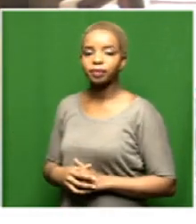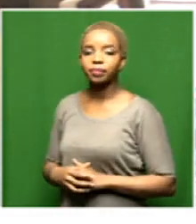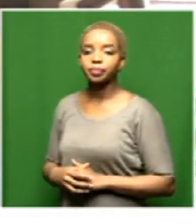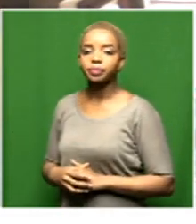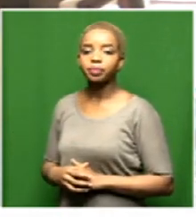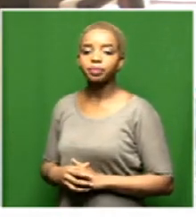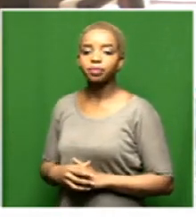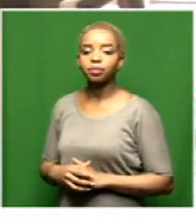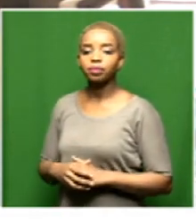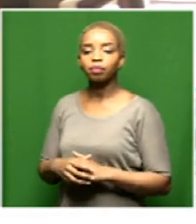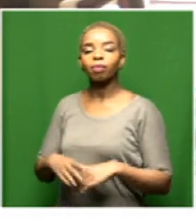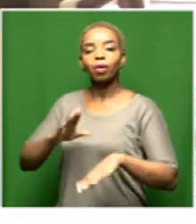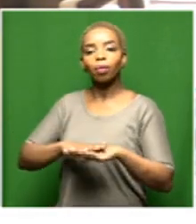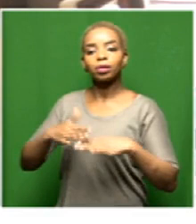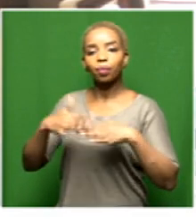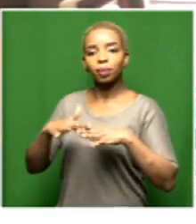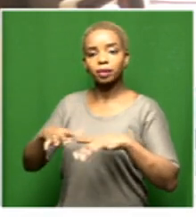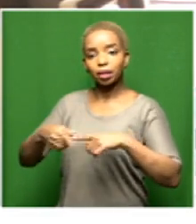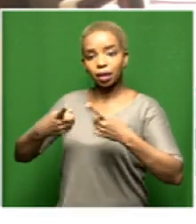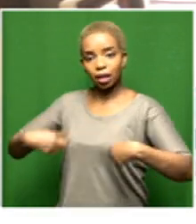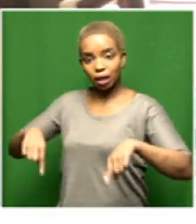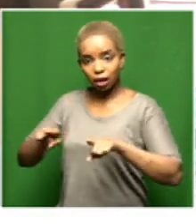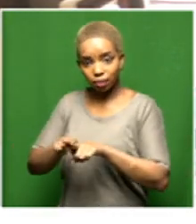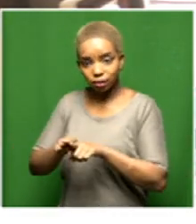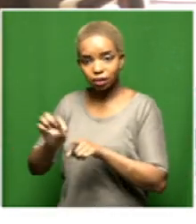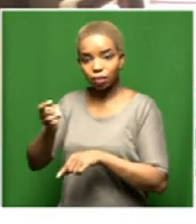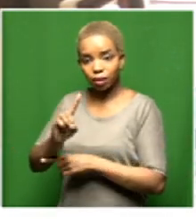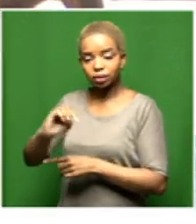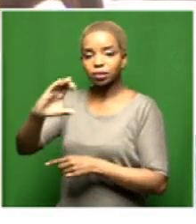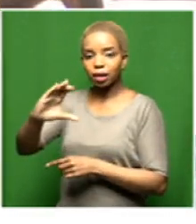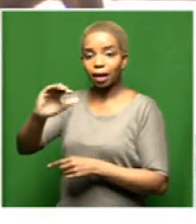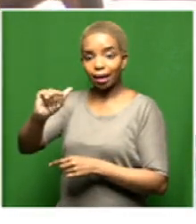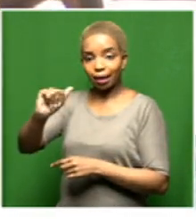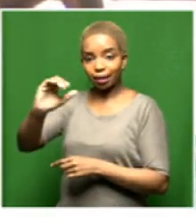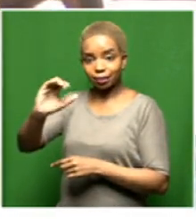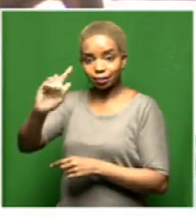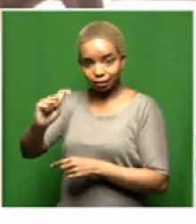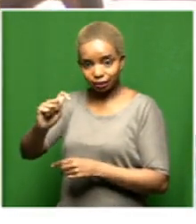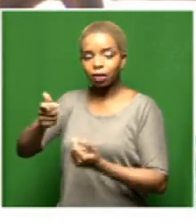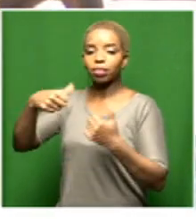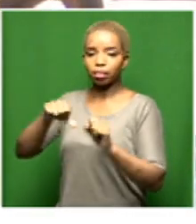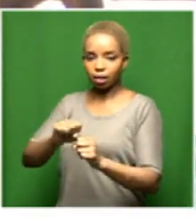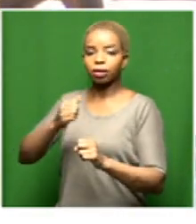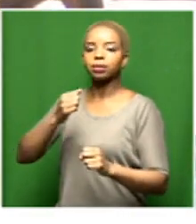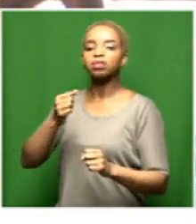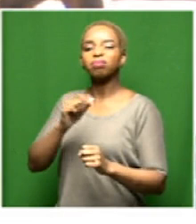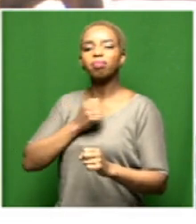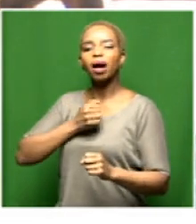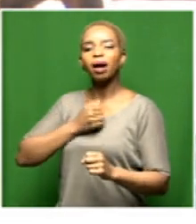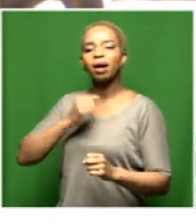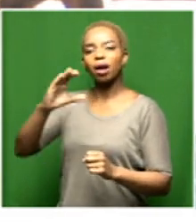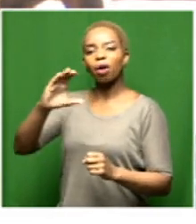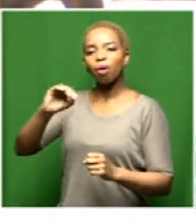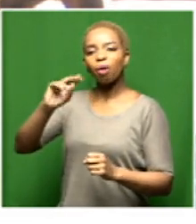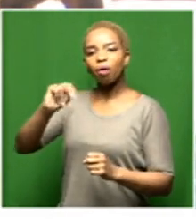4153. And then on our website, you go to the section which is @ and you'll find My COVID Story over there, where you can upload stuff directly